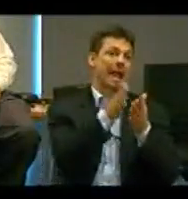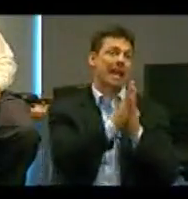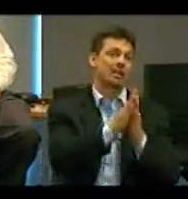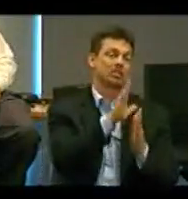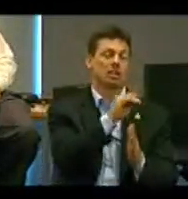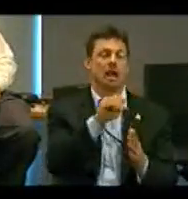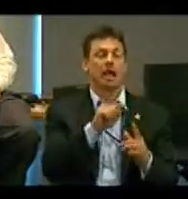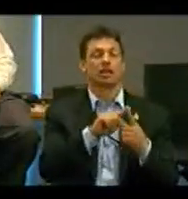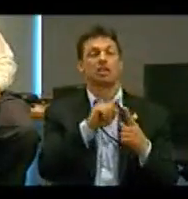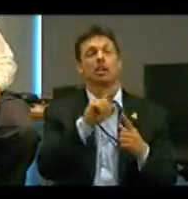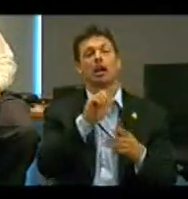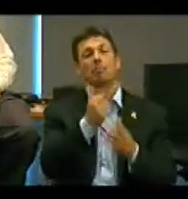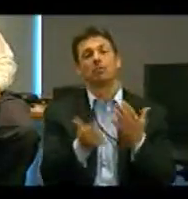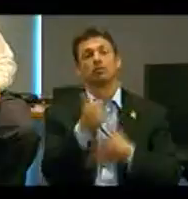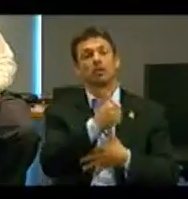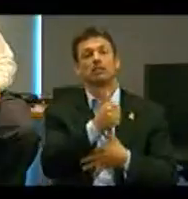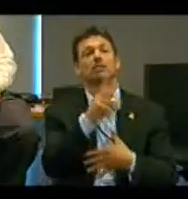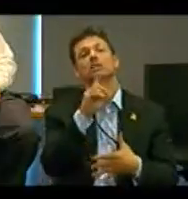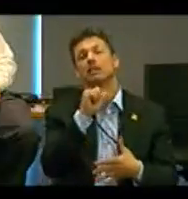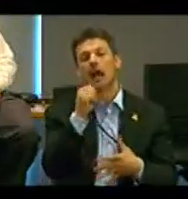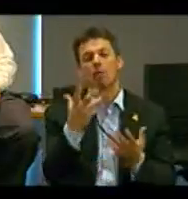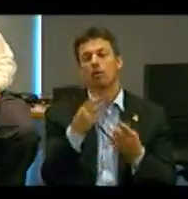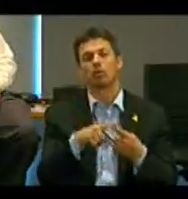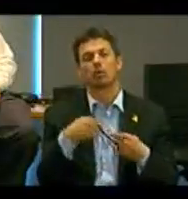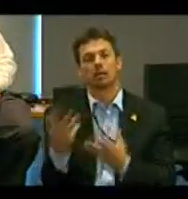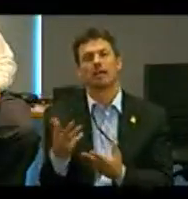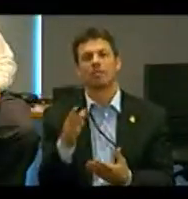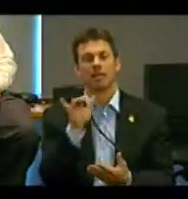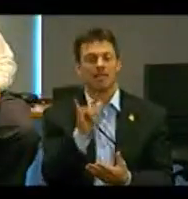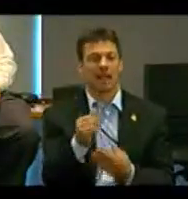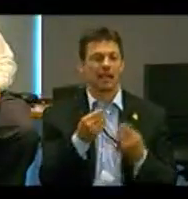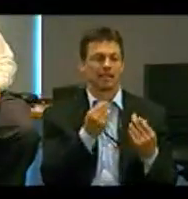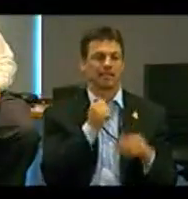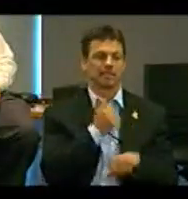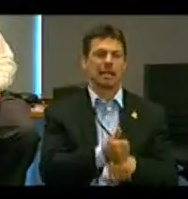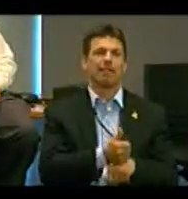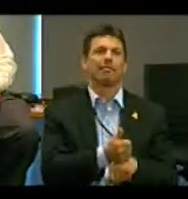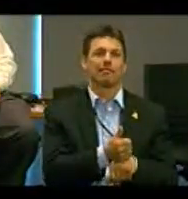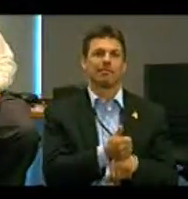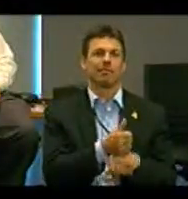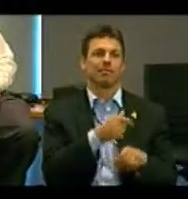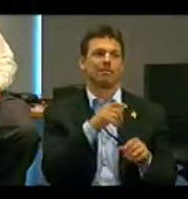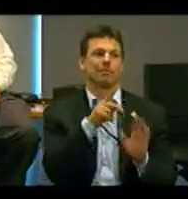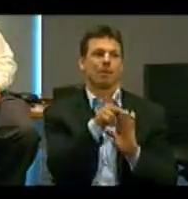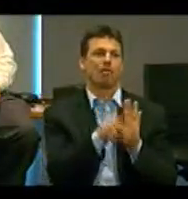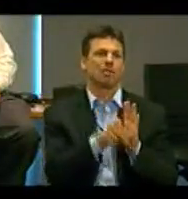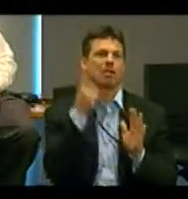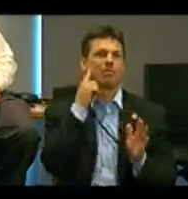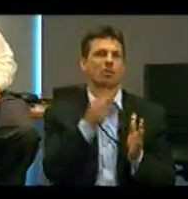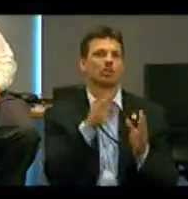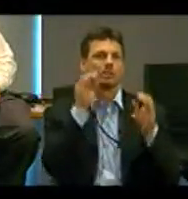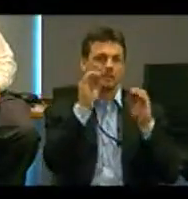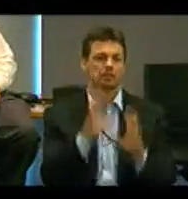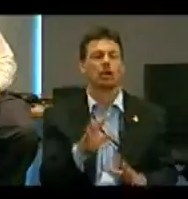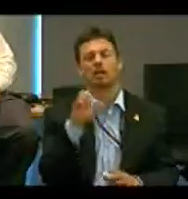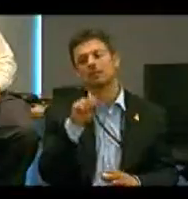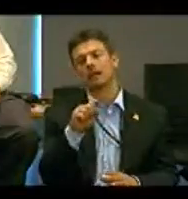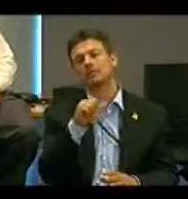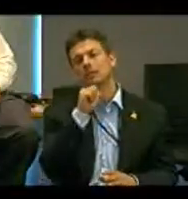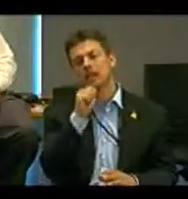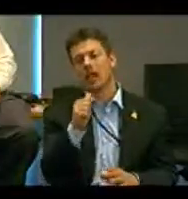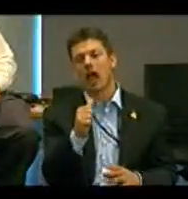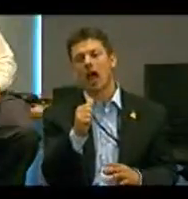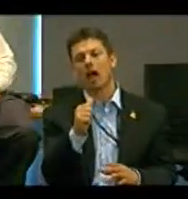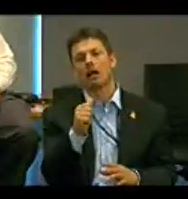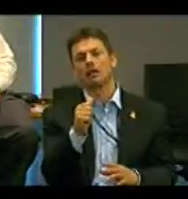that creates a very different dynamic that will undercut teachers across the board. It is true that there was not a direct correlation. It was an